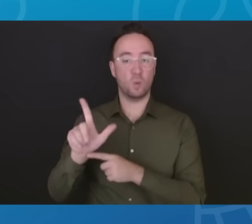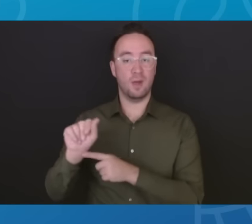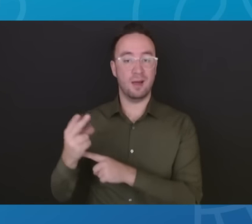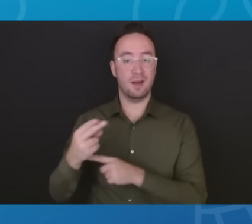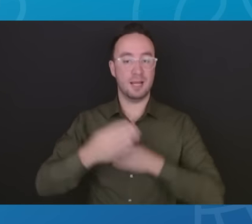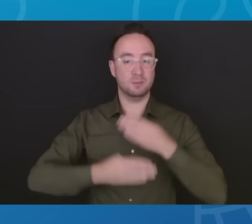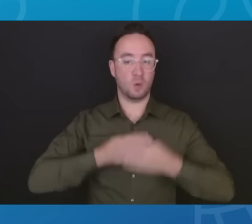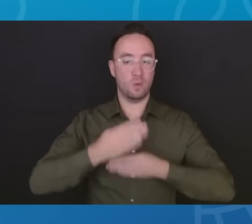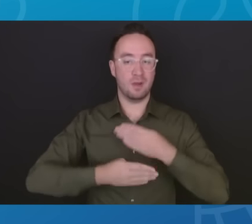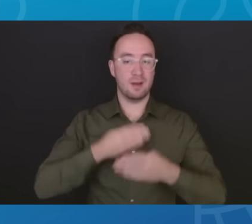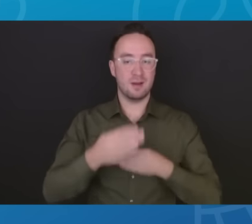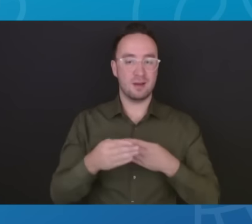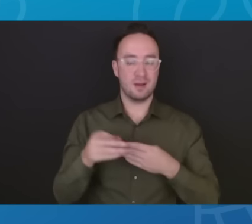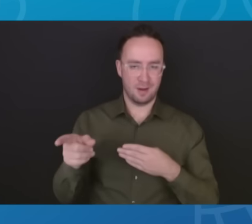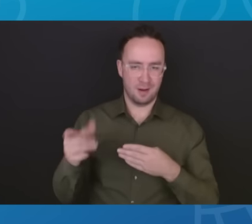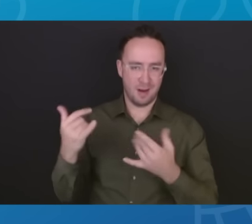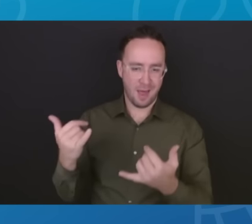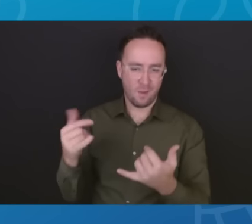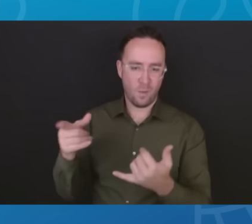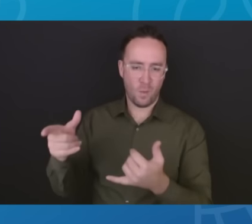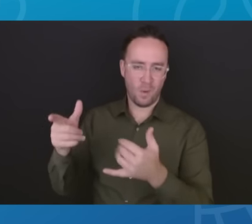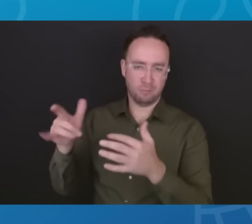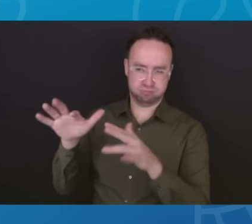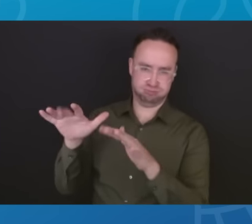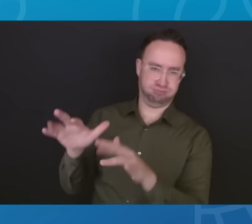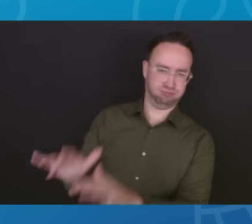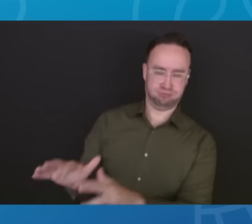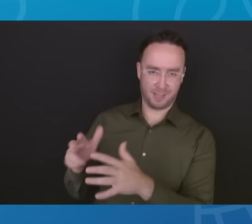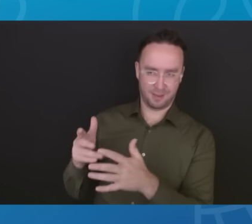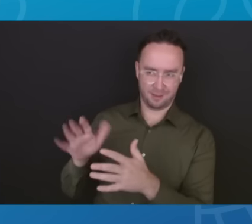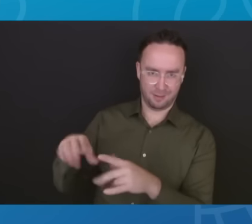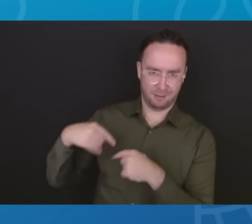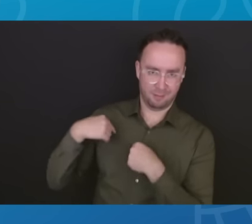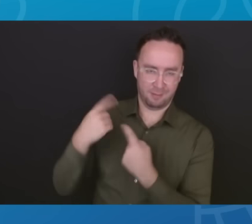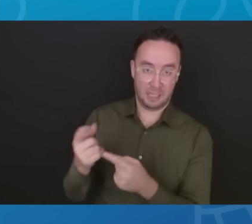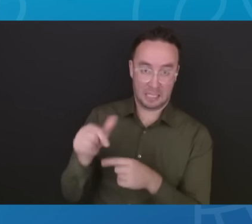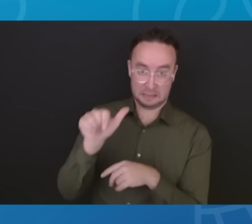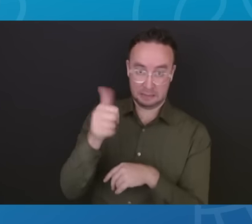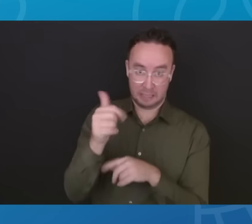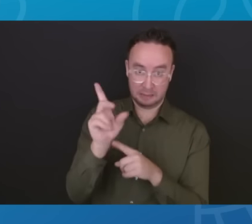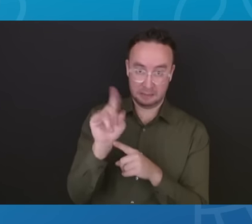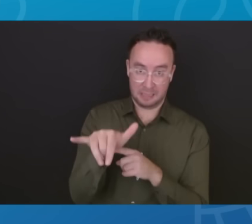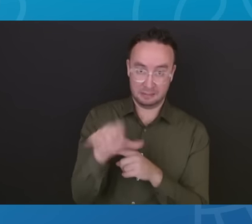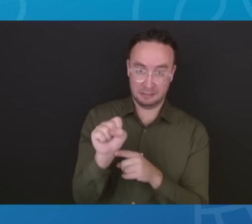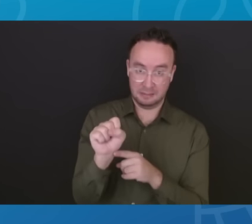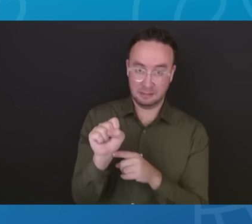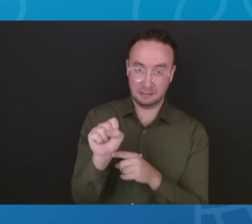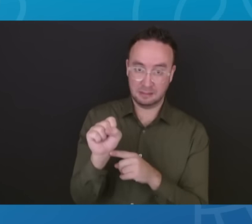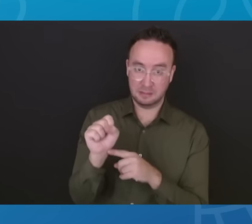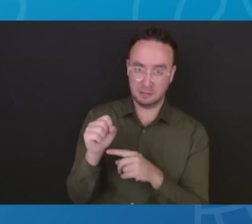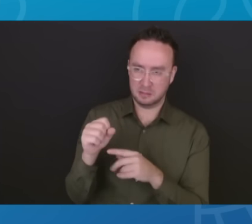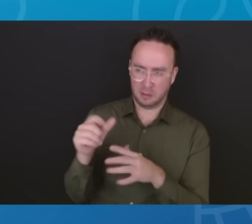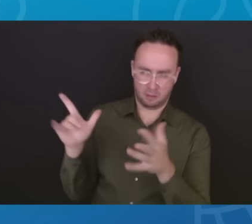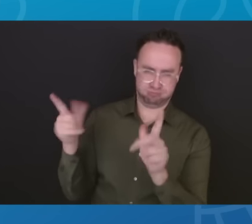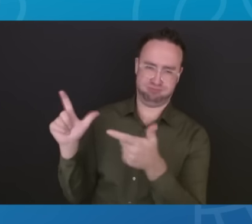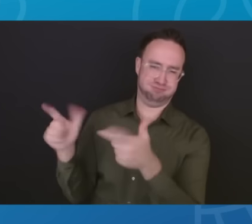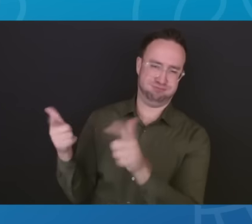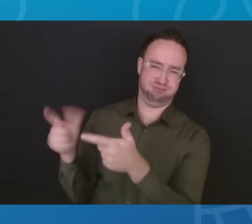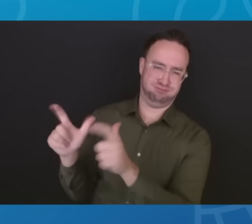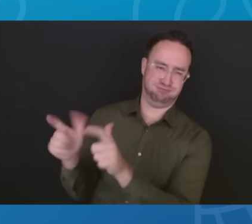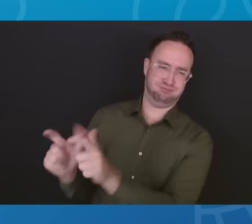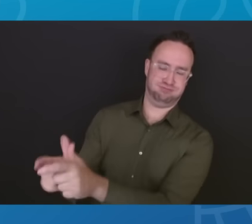military capabilities over the past 10 days or so. It does not mean they have eliminated them. They certainly have not eliminated them, but they have degraded them.